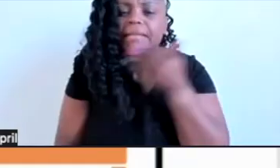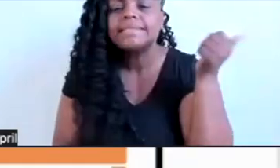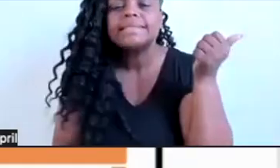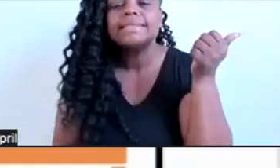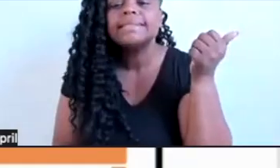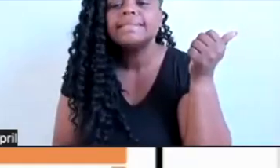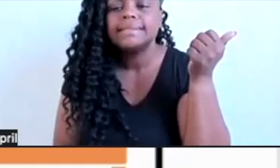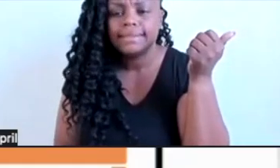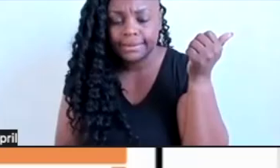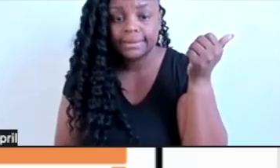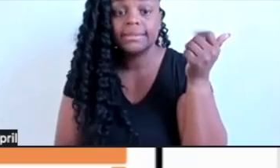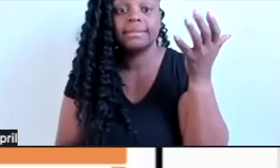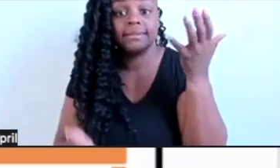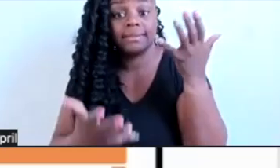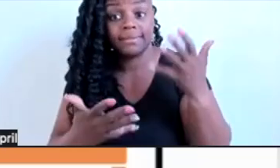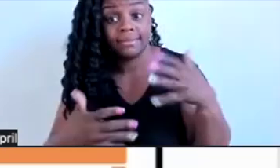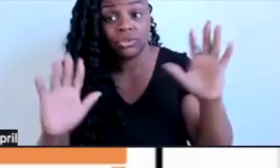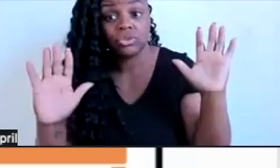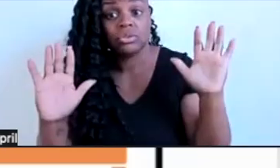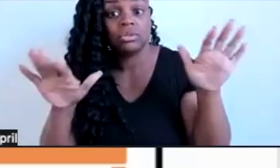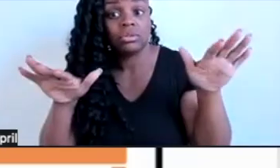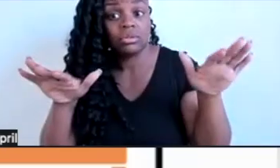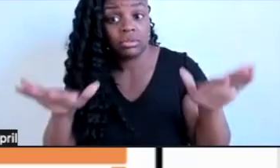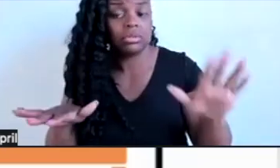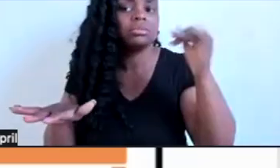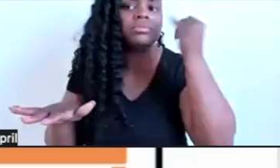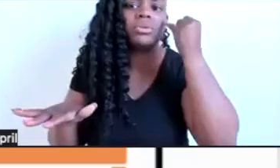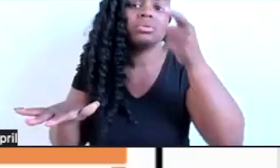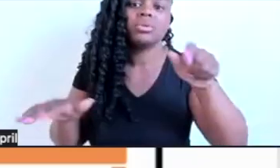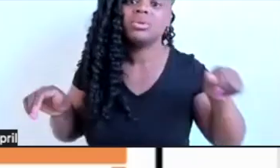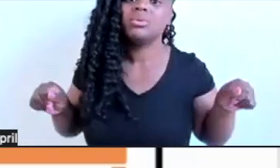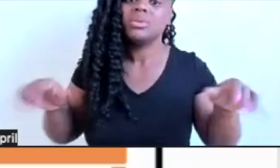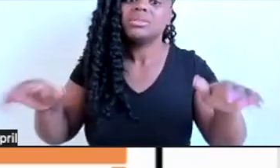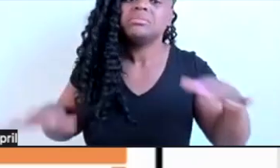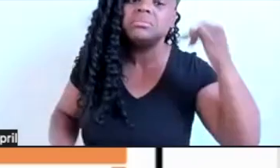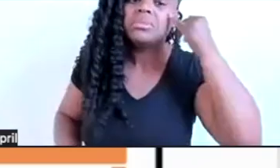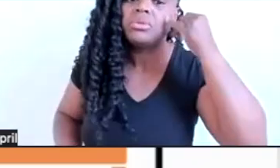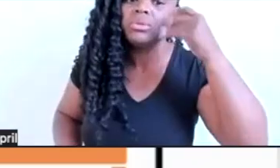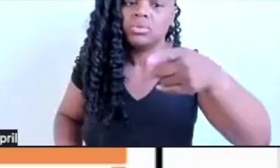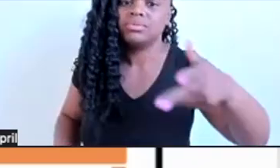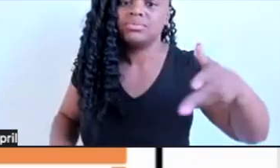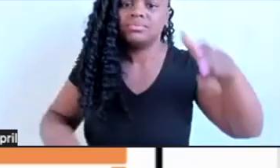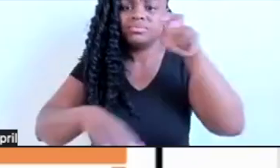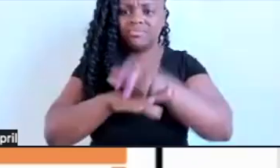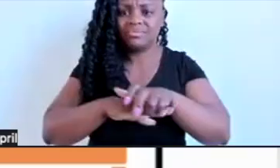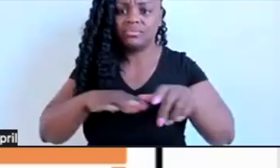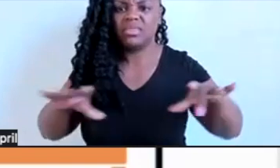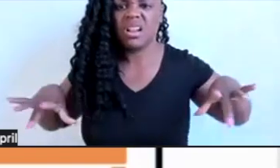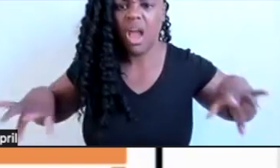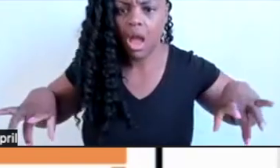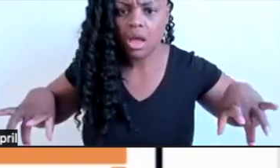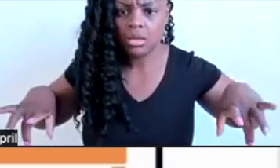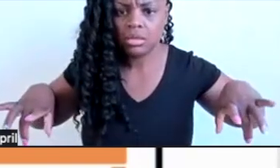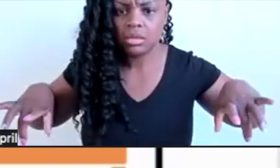If you're in a wheelchair, lock your wheels and cover your head. If you're in a bed, stay